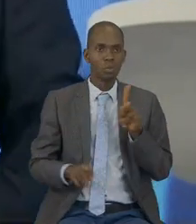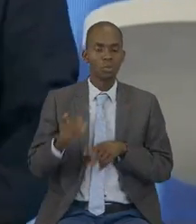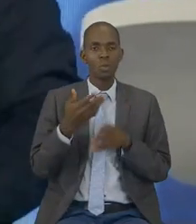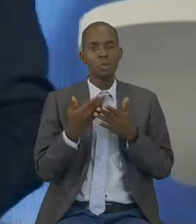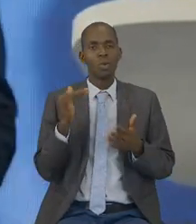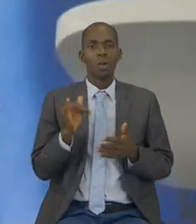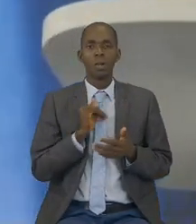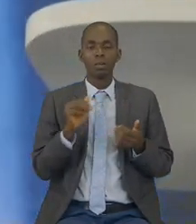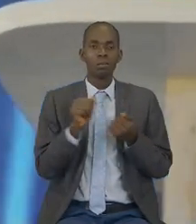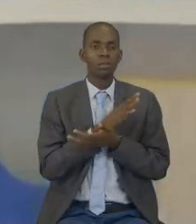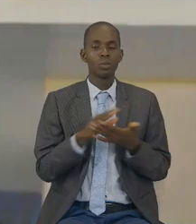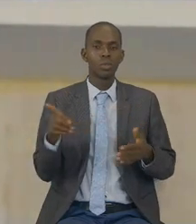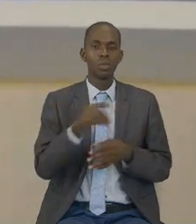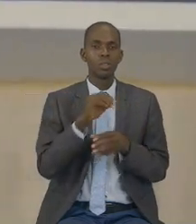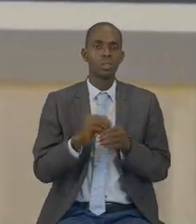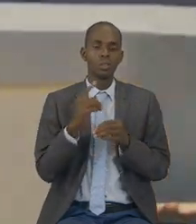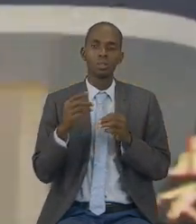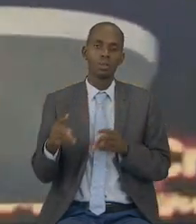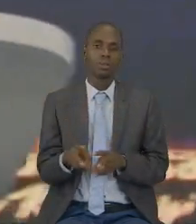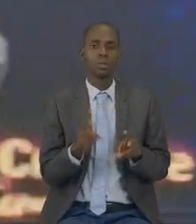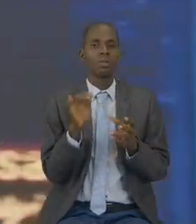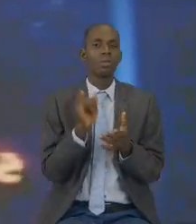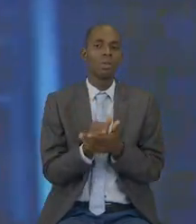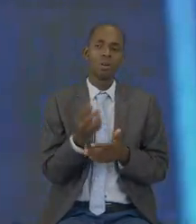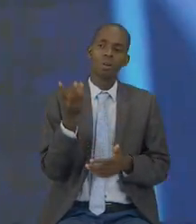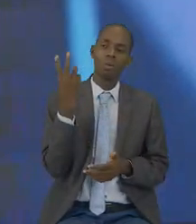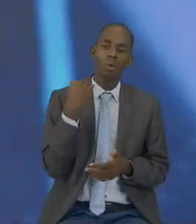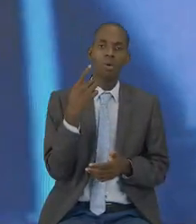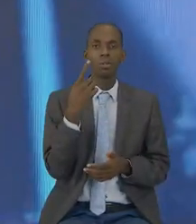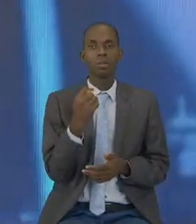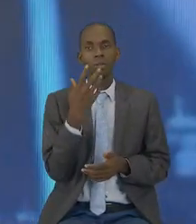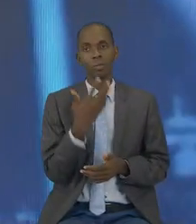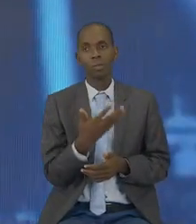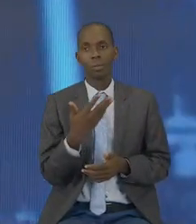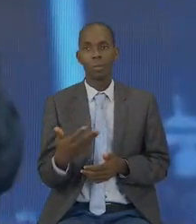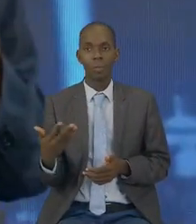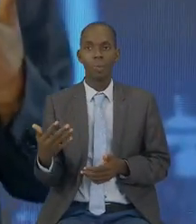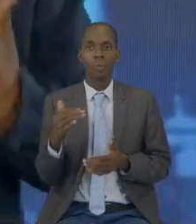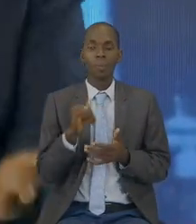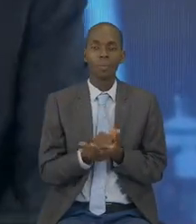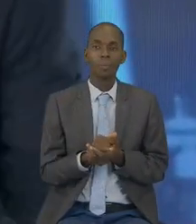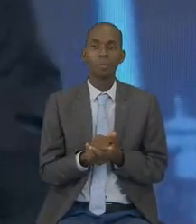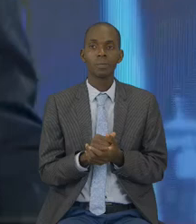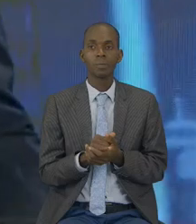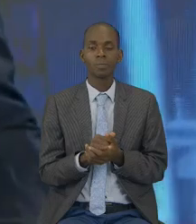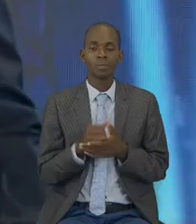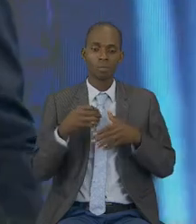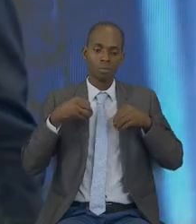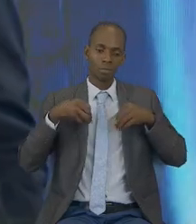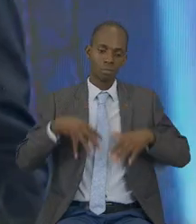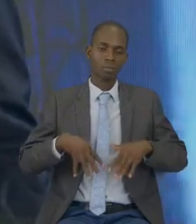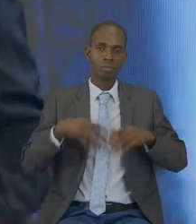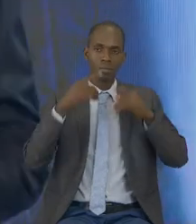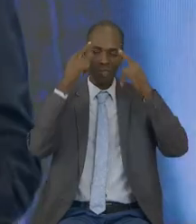consume thee in the way. That was the thing that depressed